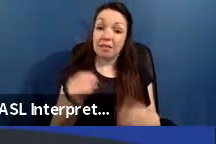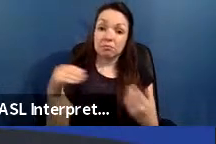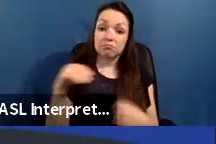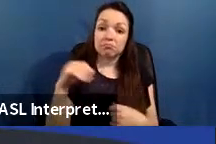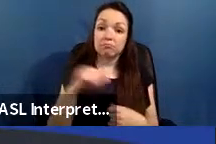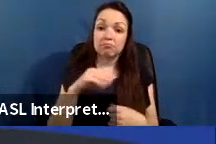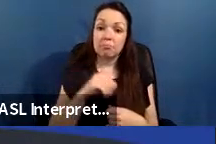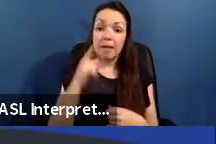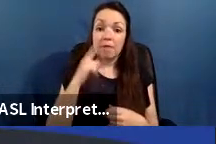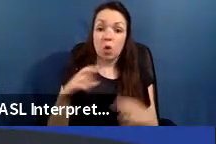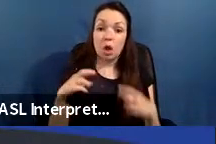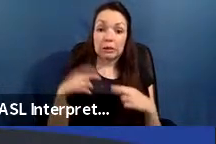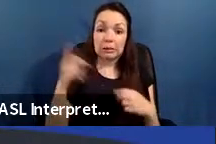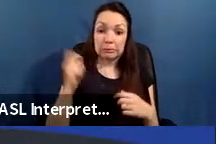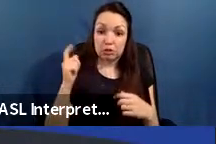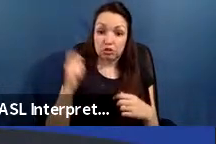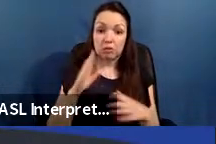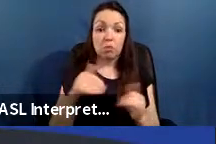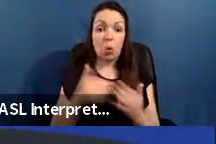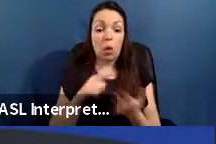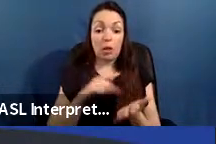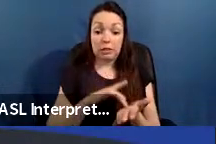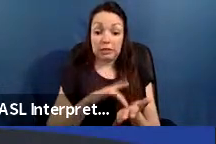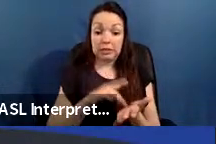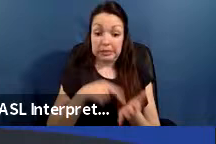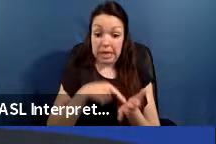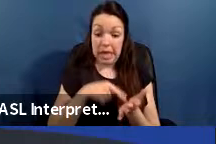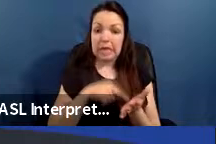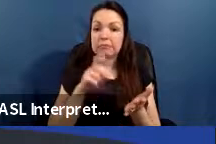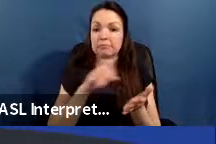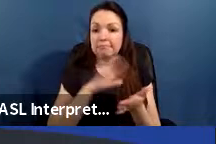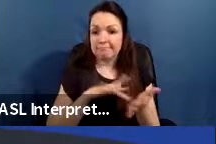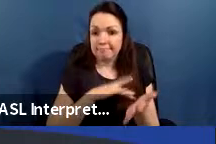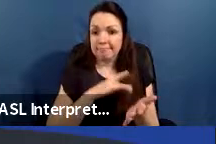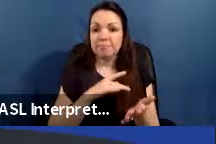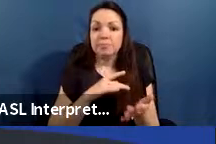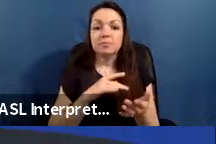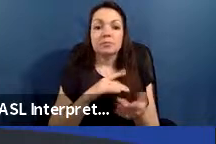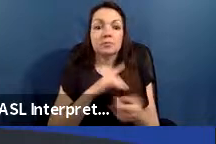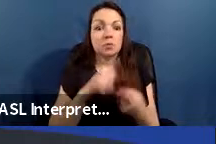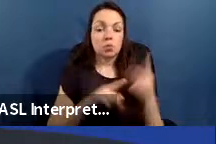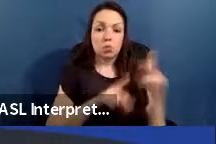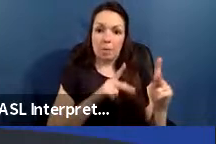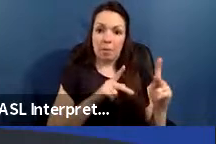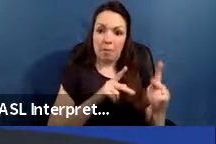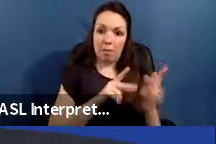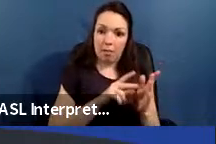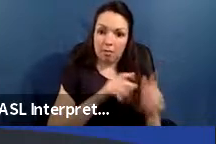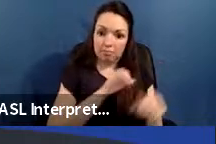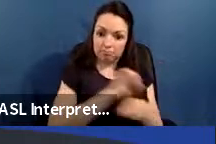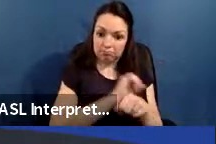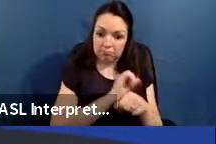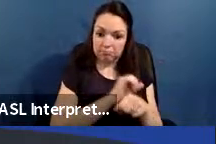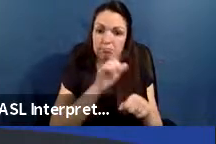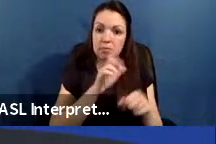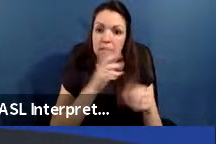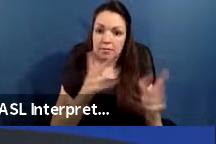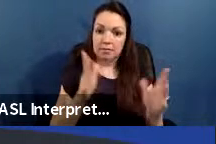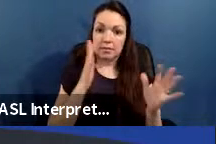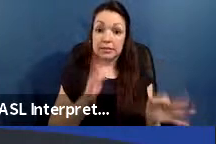and paying off debt, because we want to make sure that people have their needs met in retirement after investing a lot of time within the district.